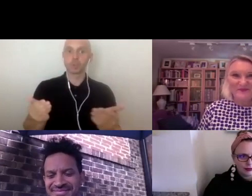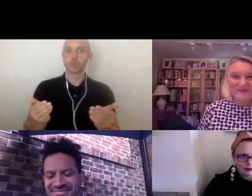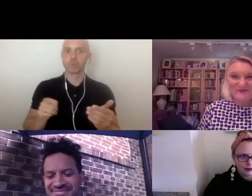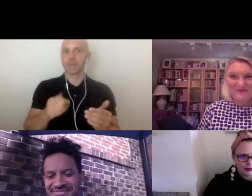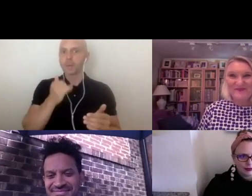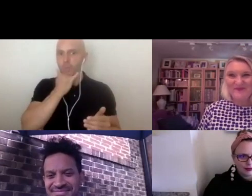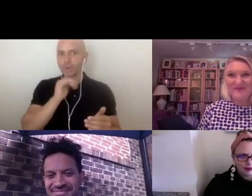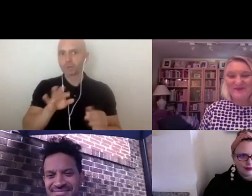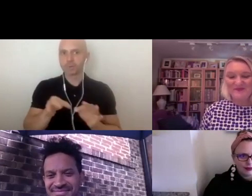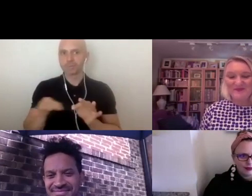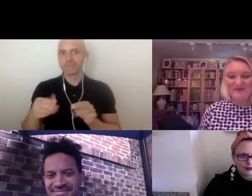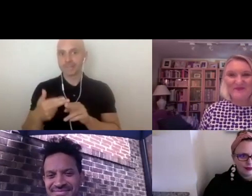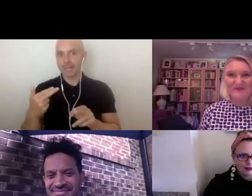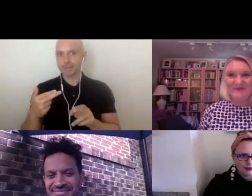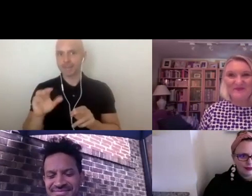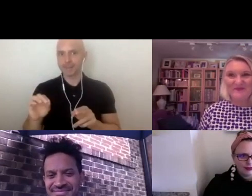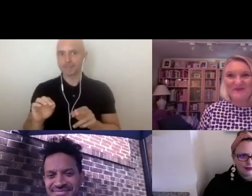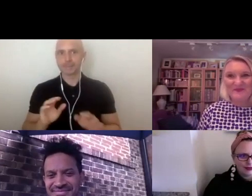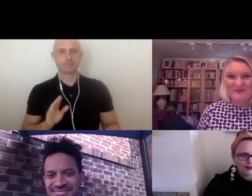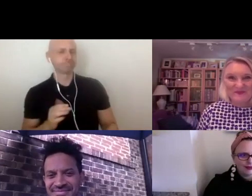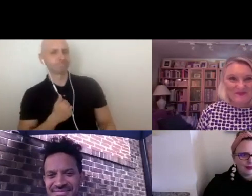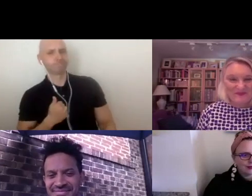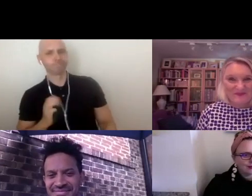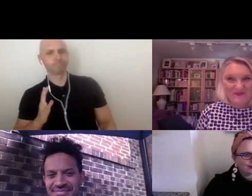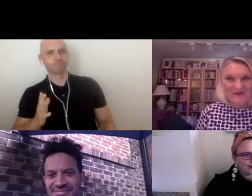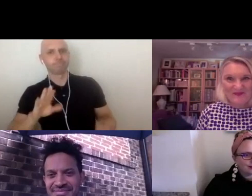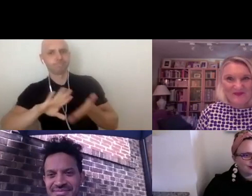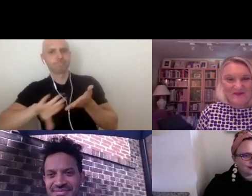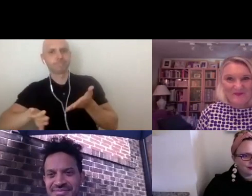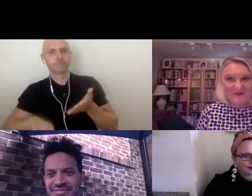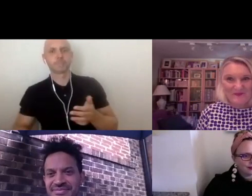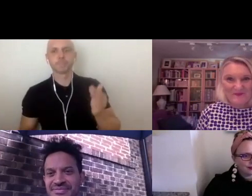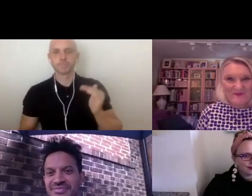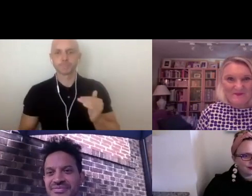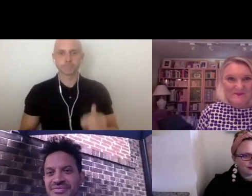apologize. And now we're going to hear from Michael Murray.